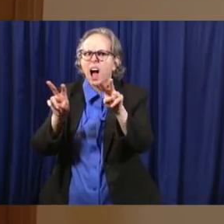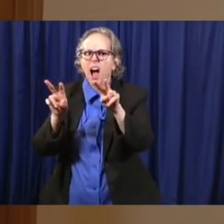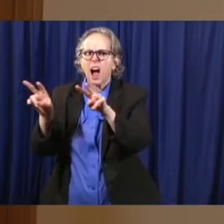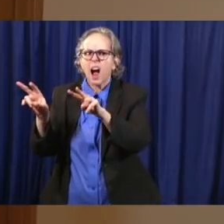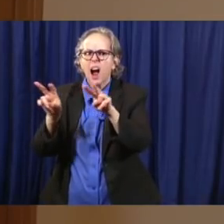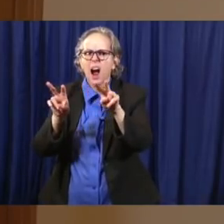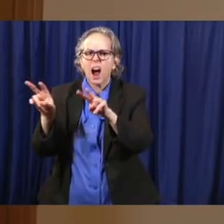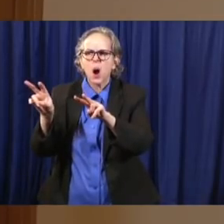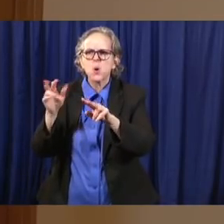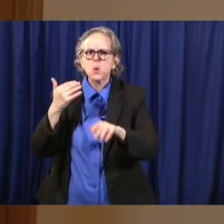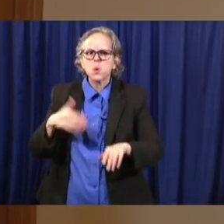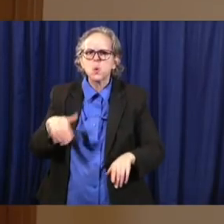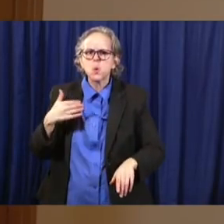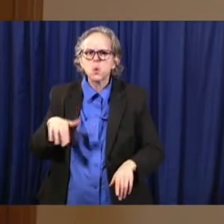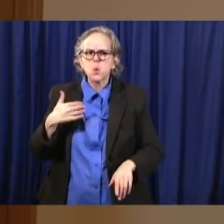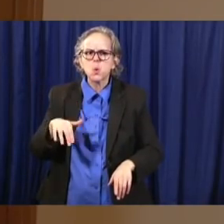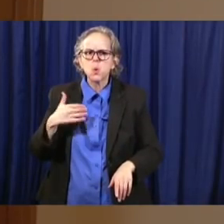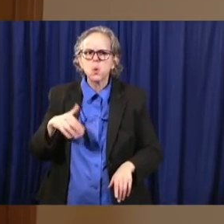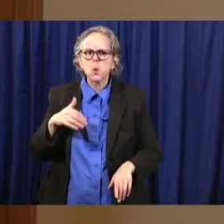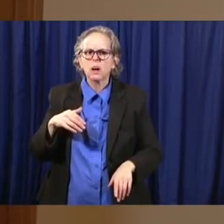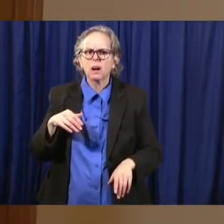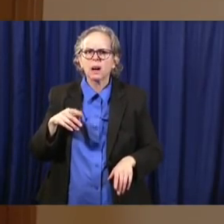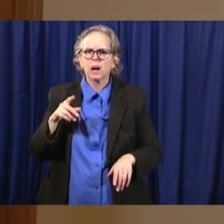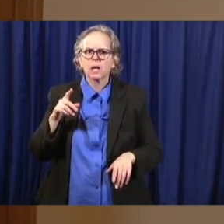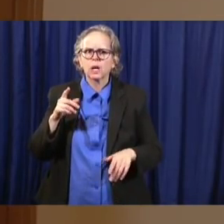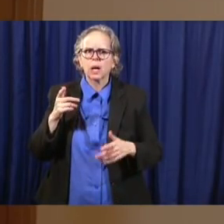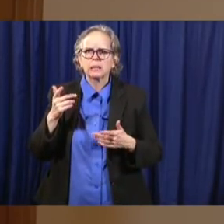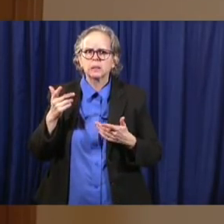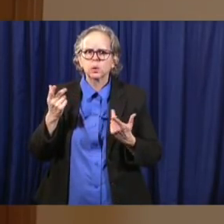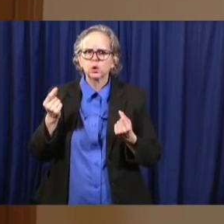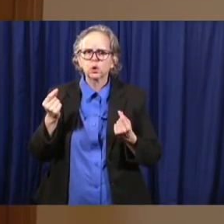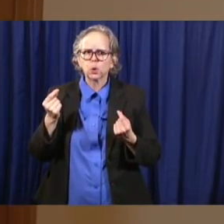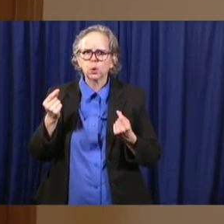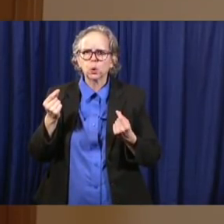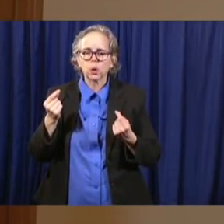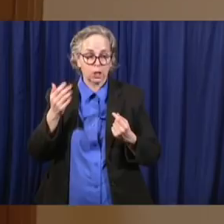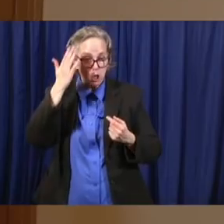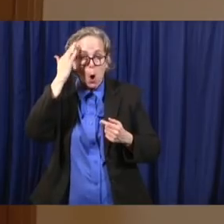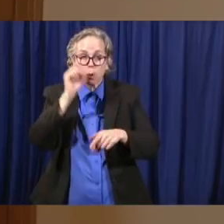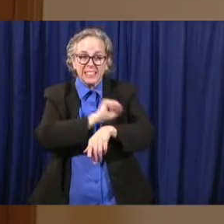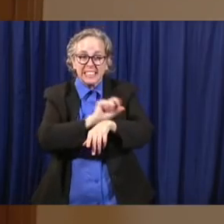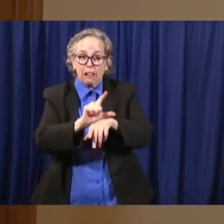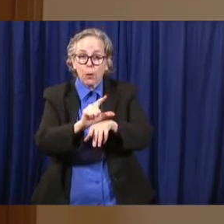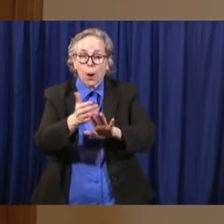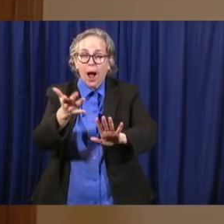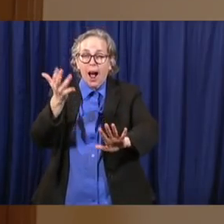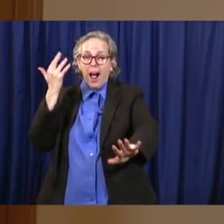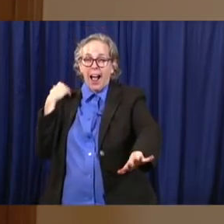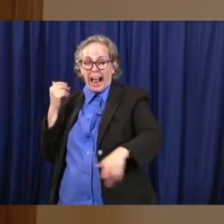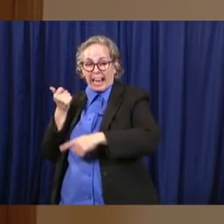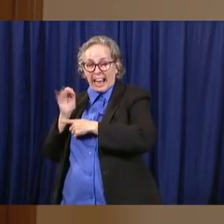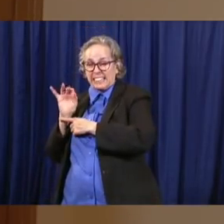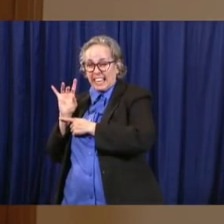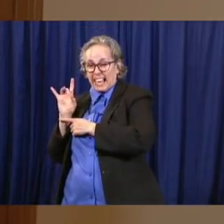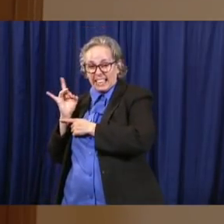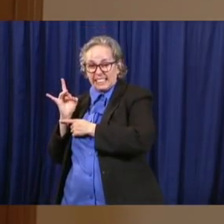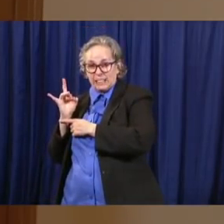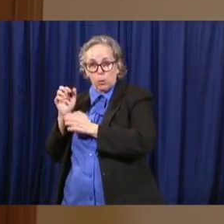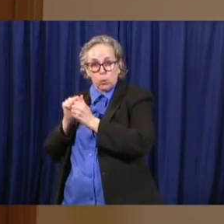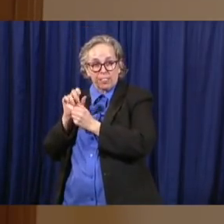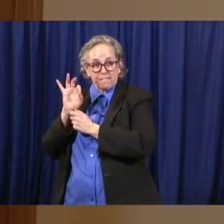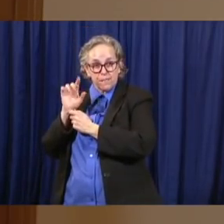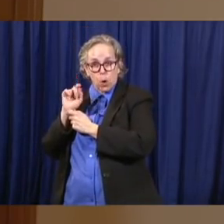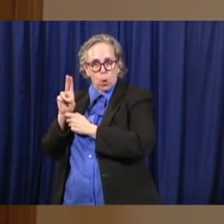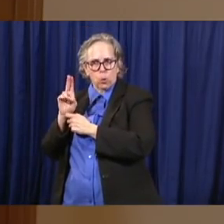we needed to be St. Louis and not Philadelphia. We've since seen other cities around the country and around the